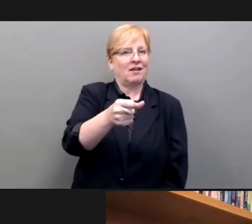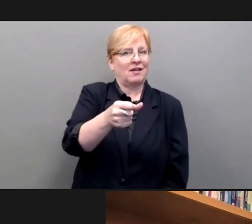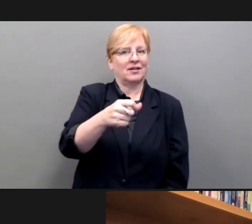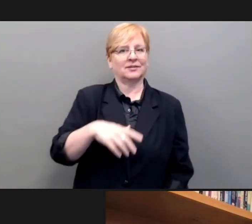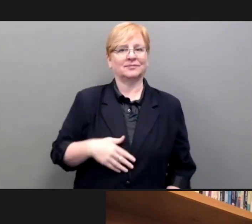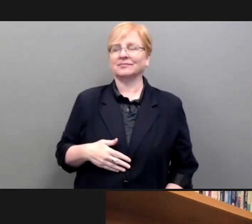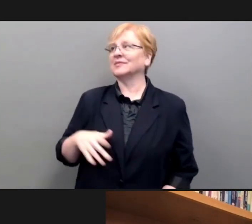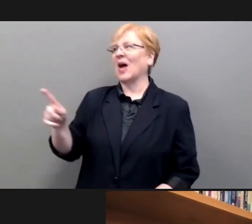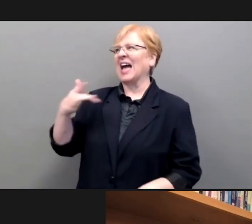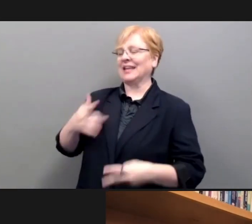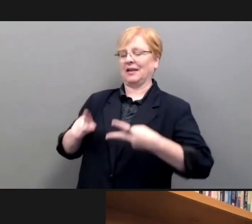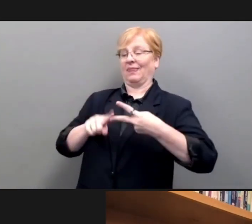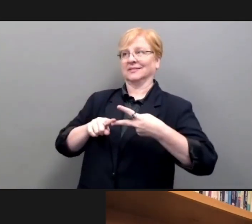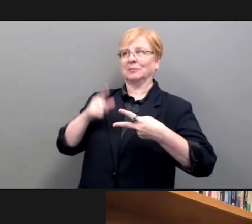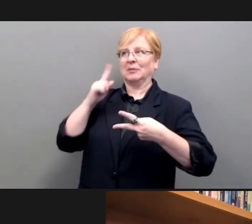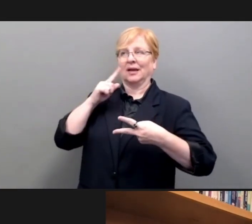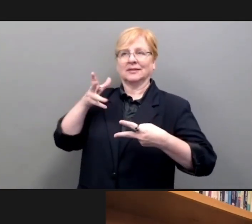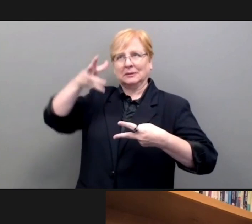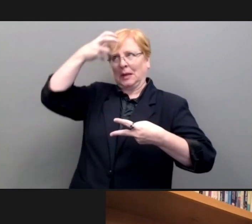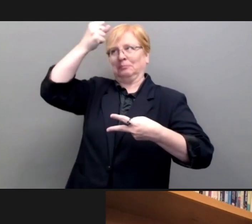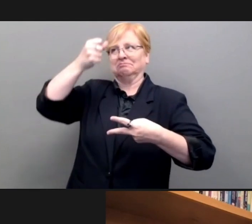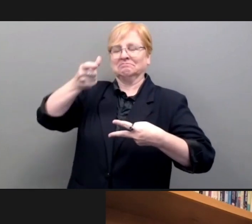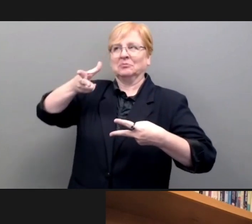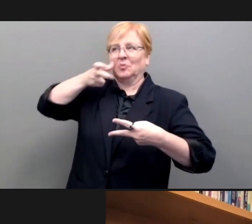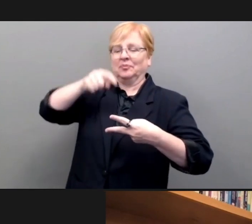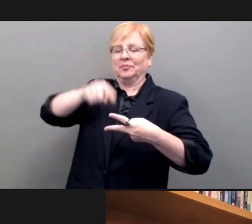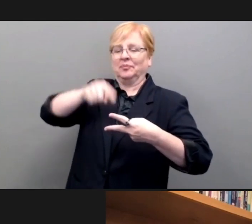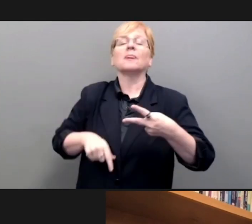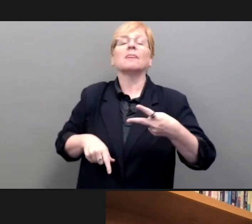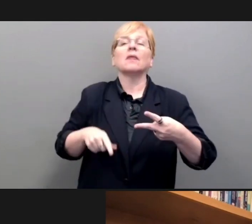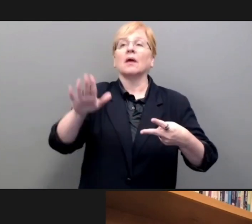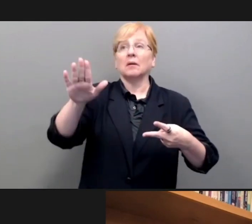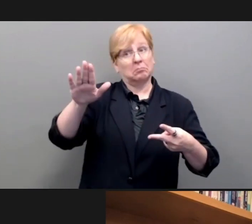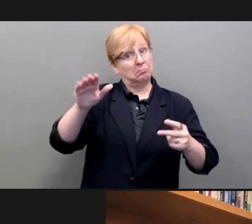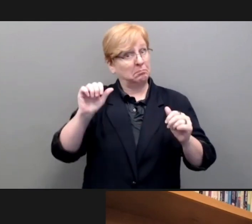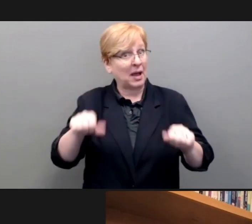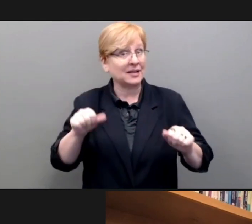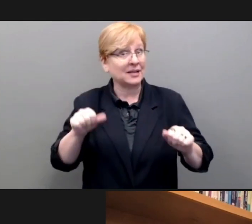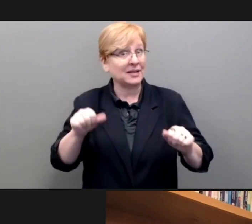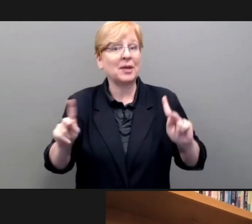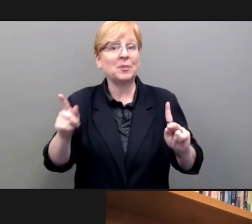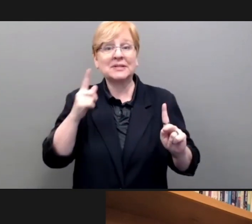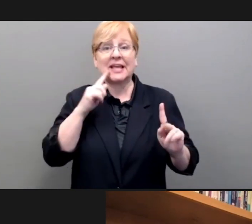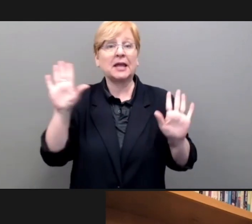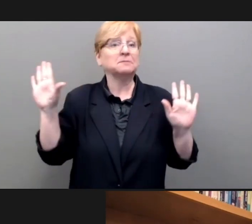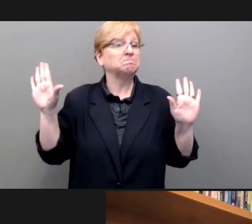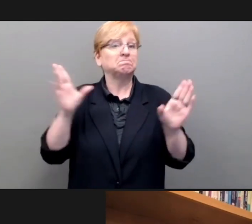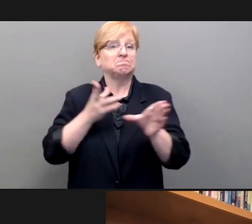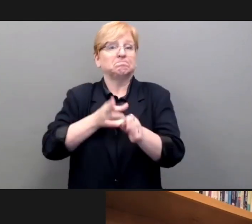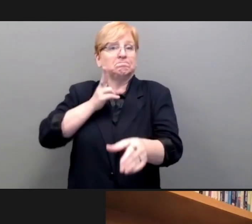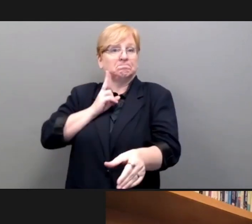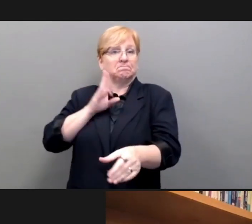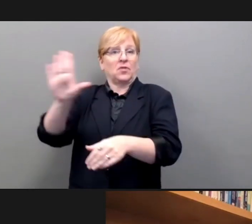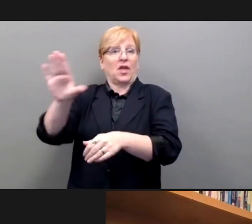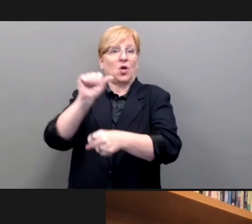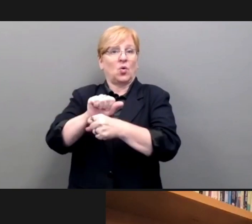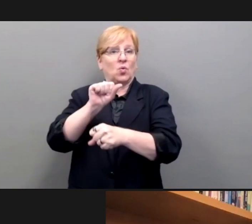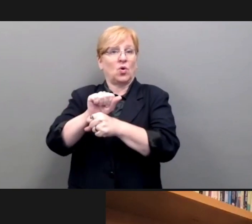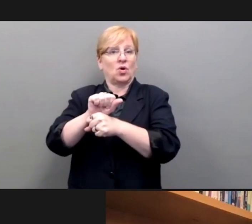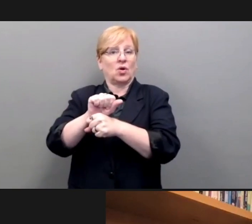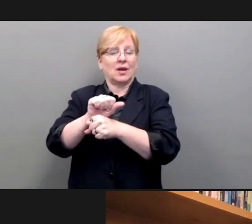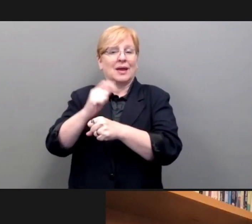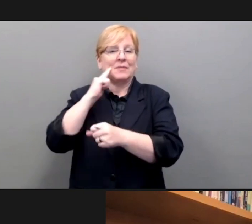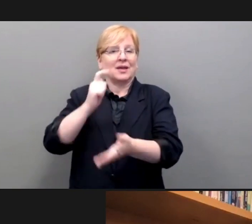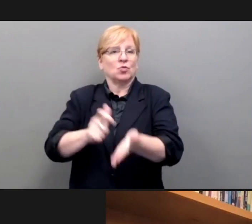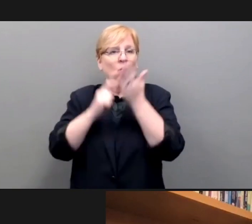first. It is possible that people choose to sever their employment because of the vaccine